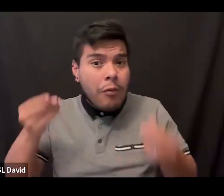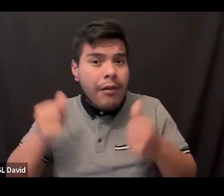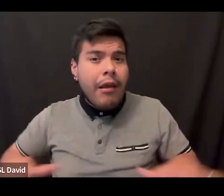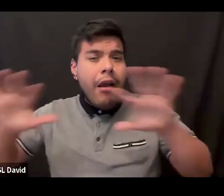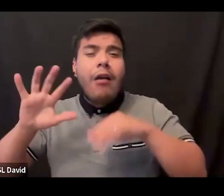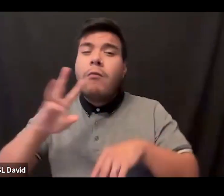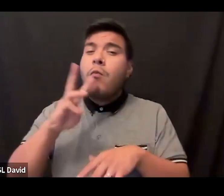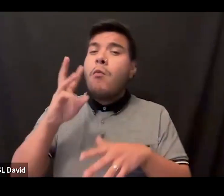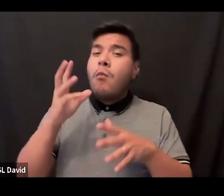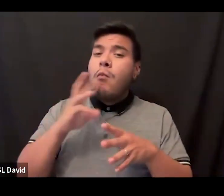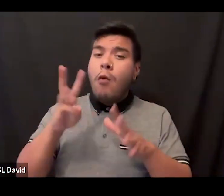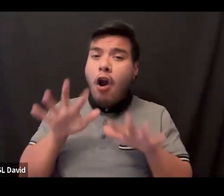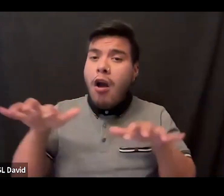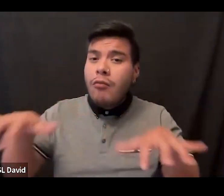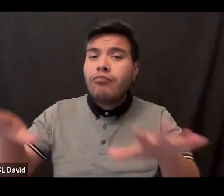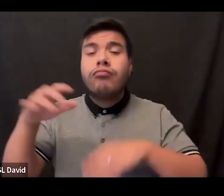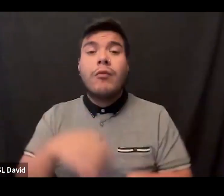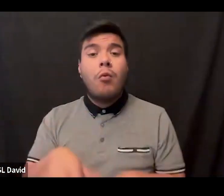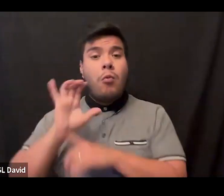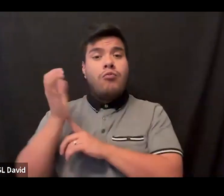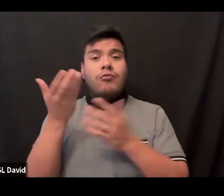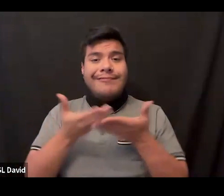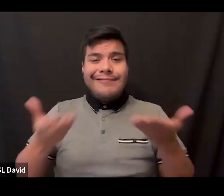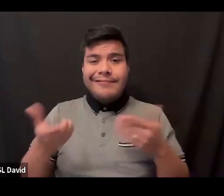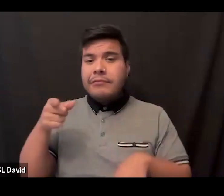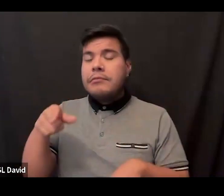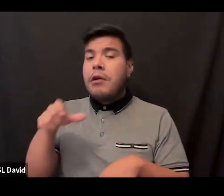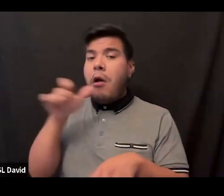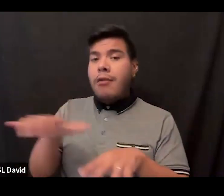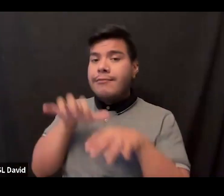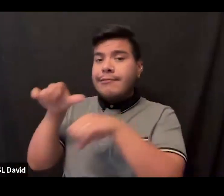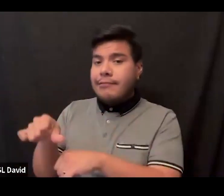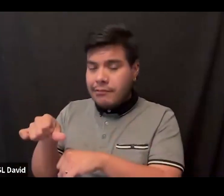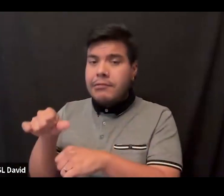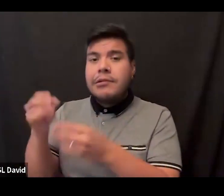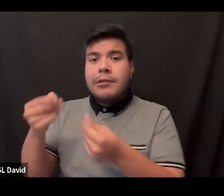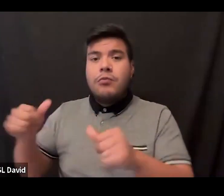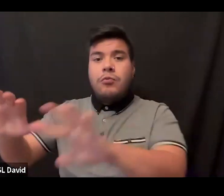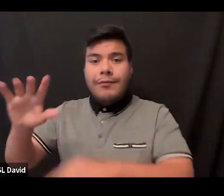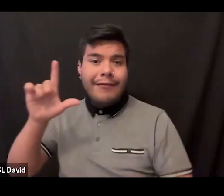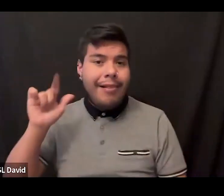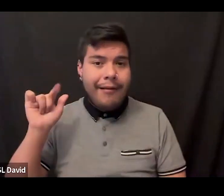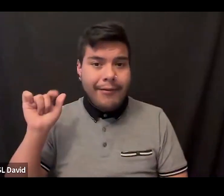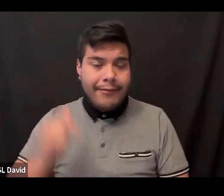water, and cultural resources in the unceded territory of Los Angeles.